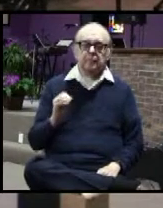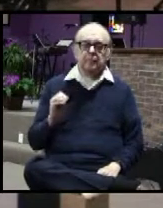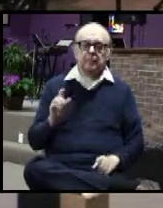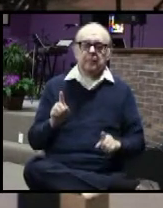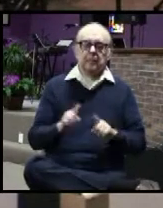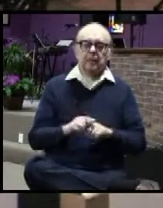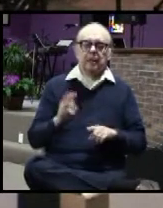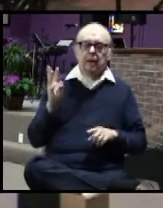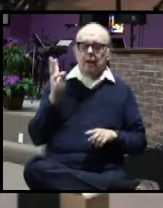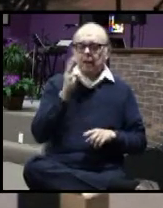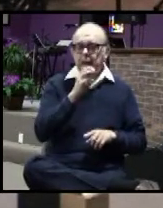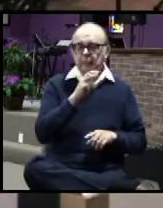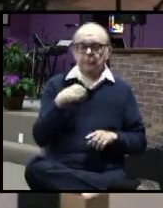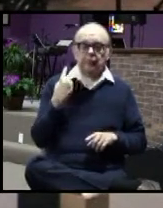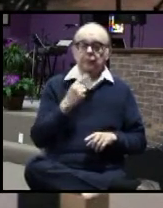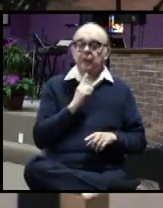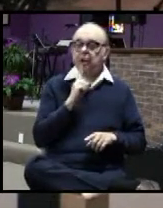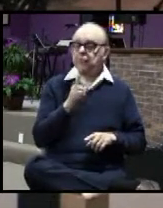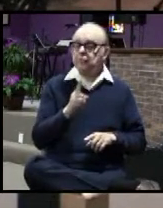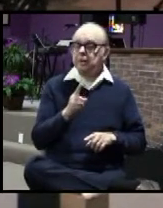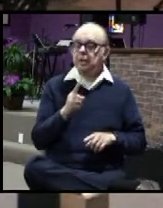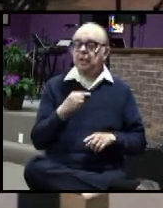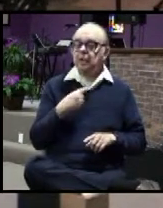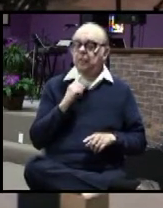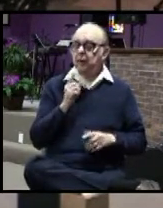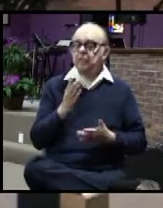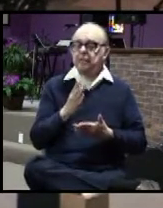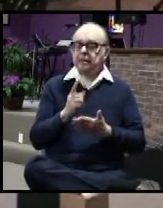as strange as we may be sometimes. So,